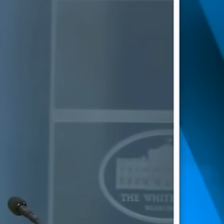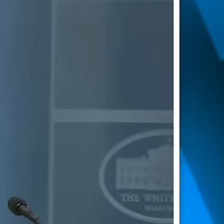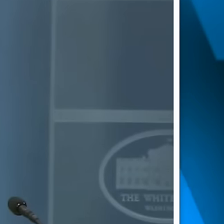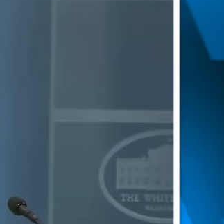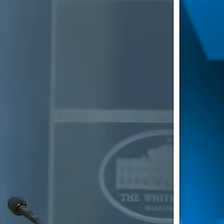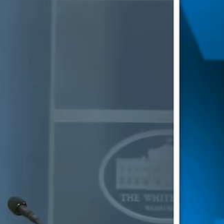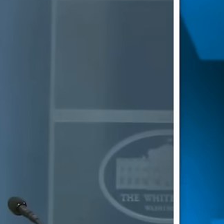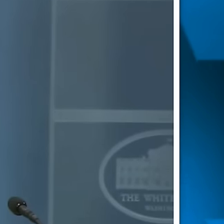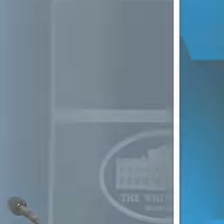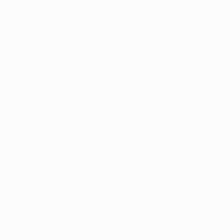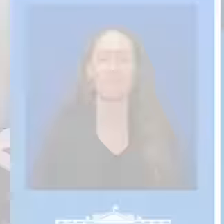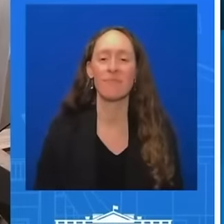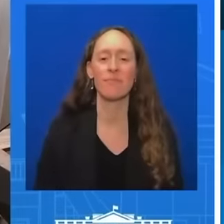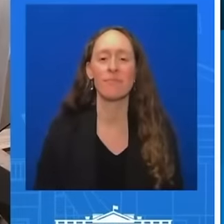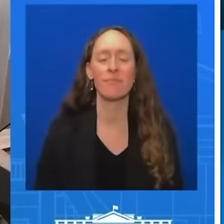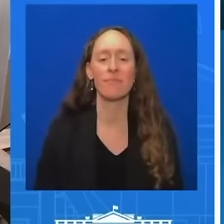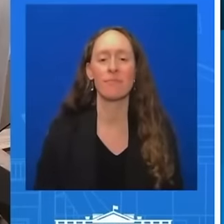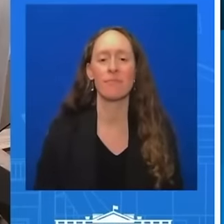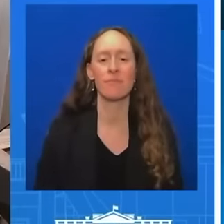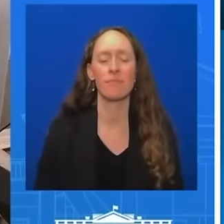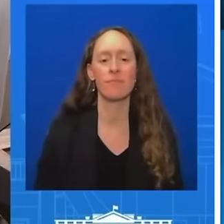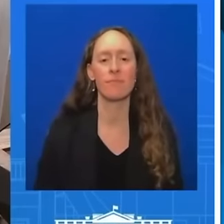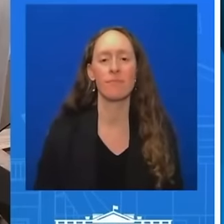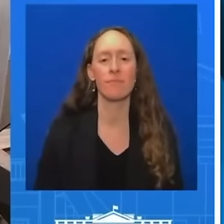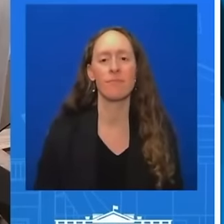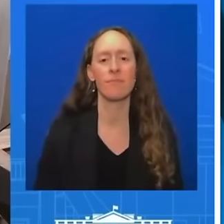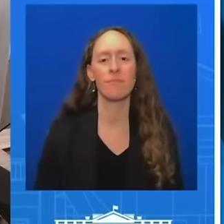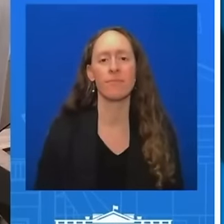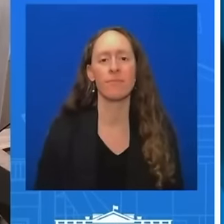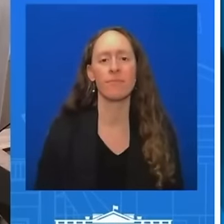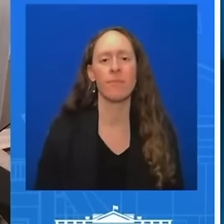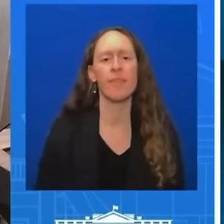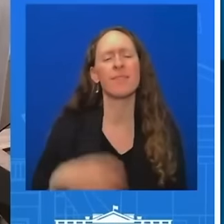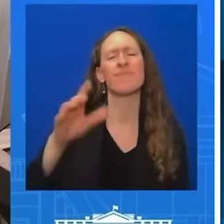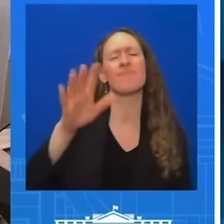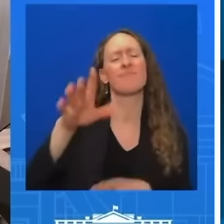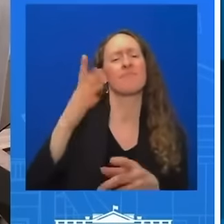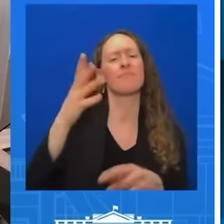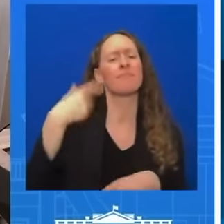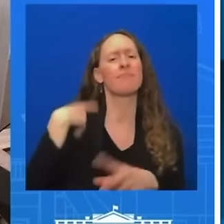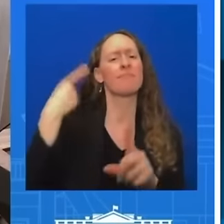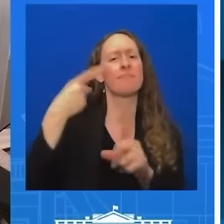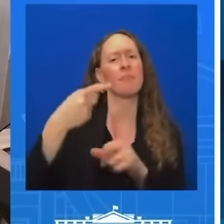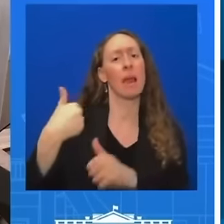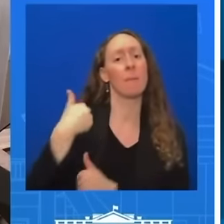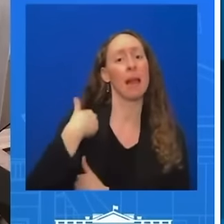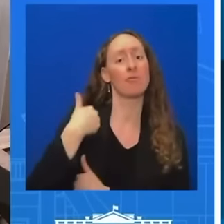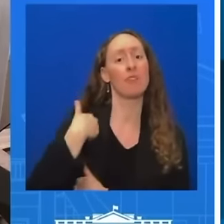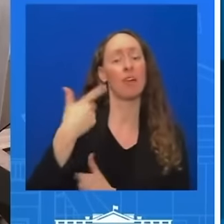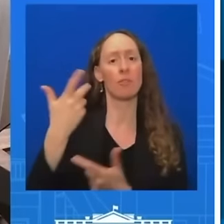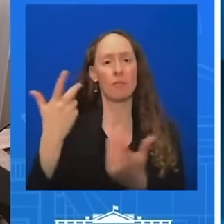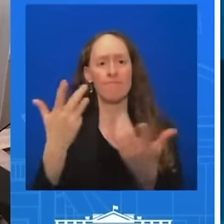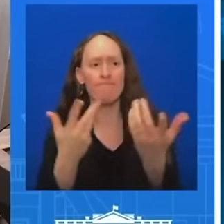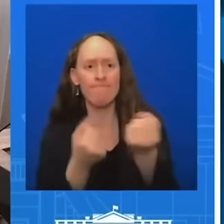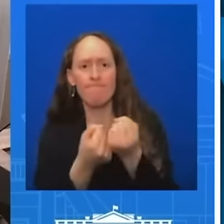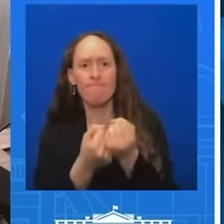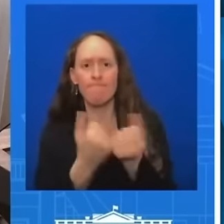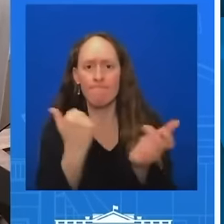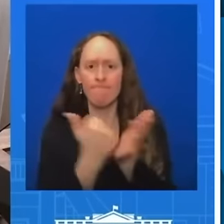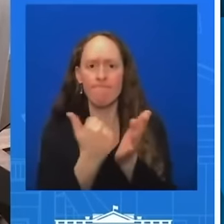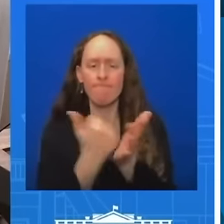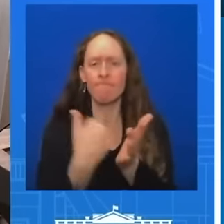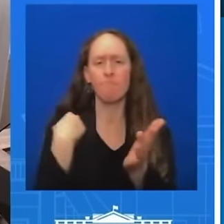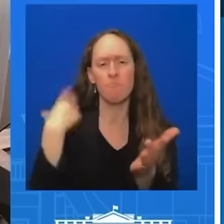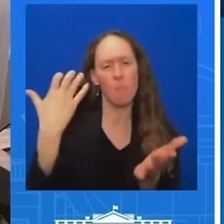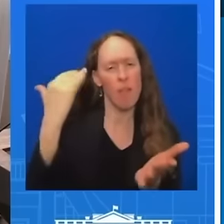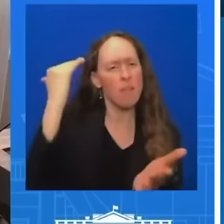we're going to continue to take that approach. And you said that the questioner wanted you to hang some conditions over their necks, that